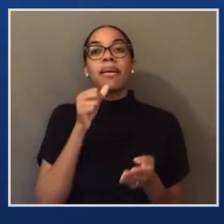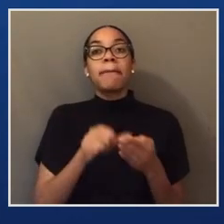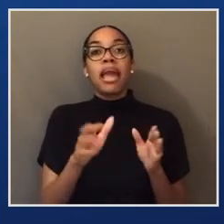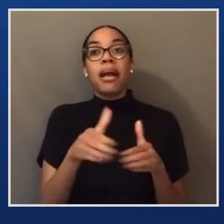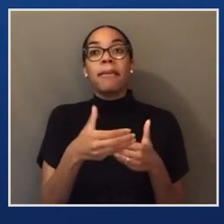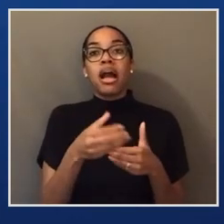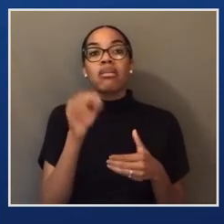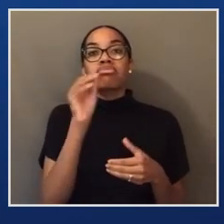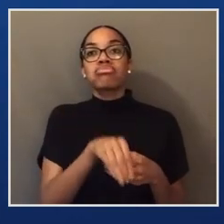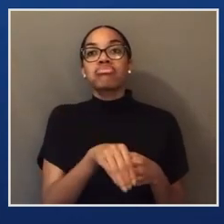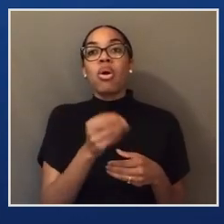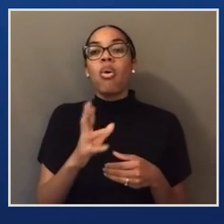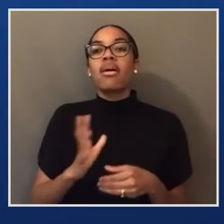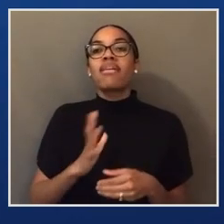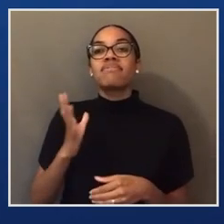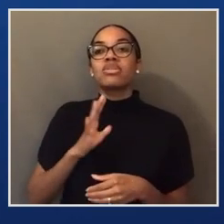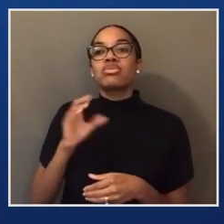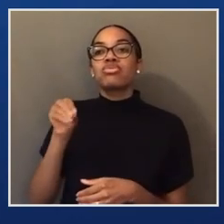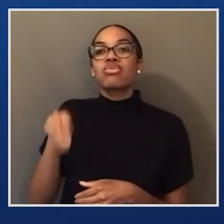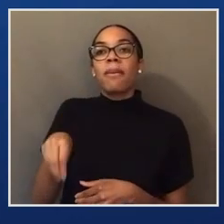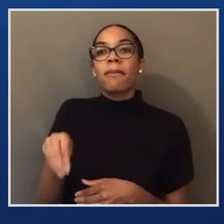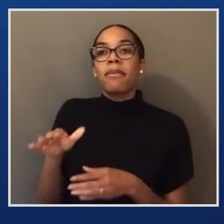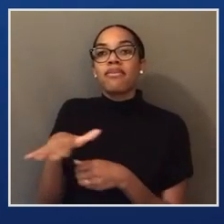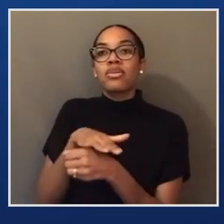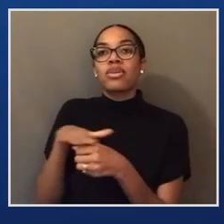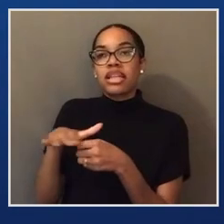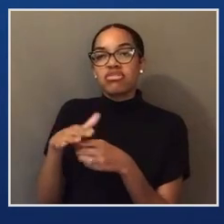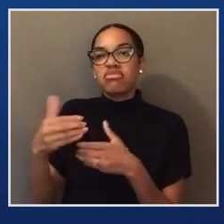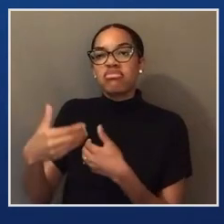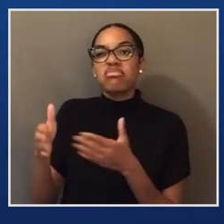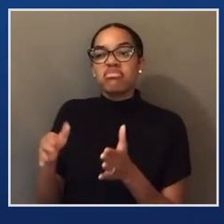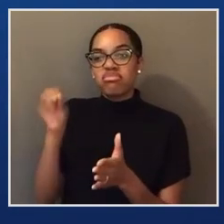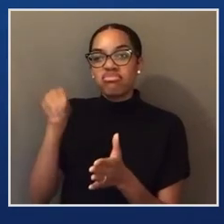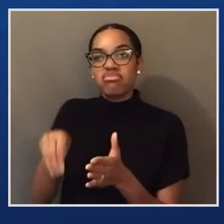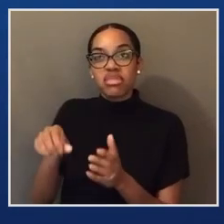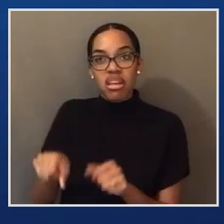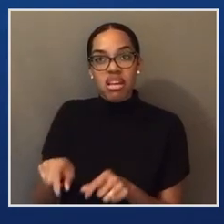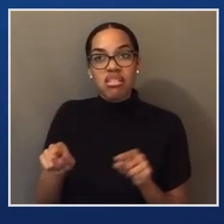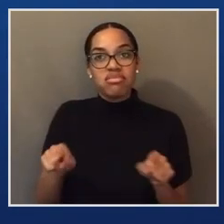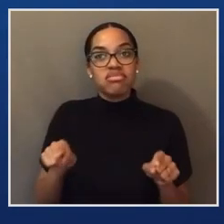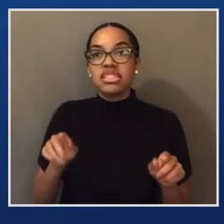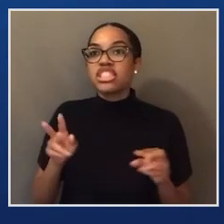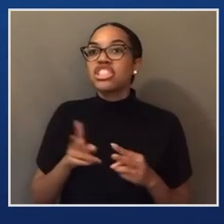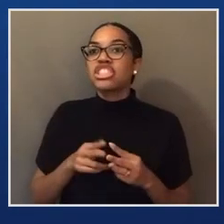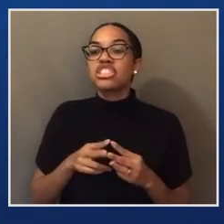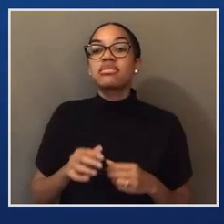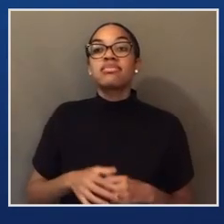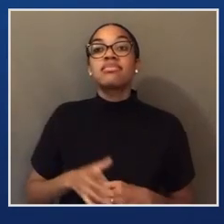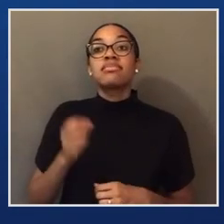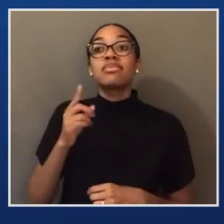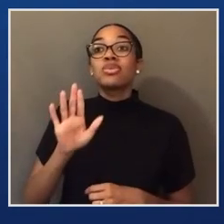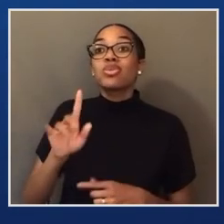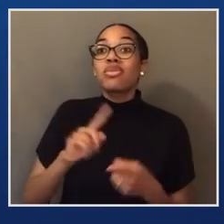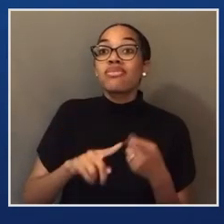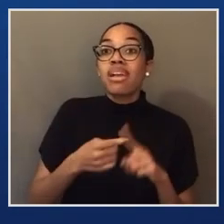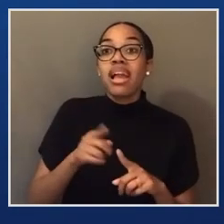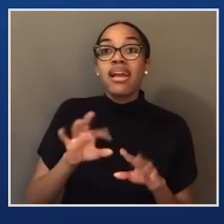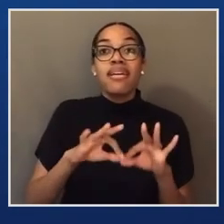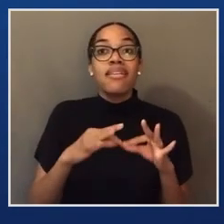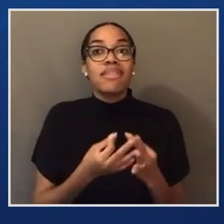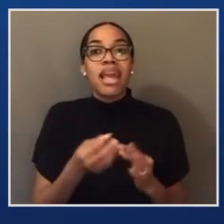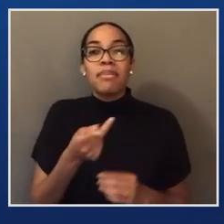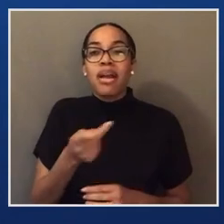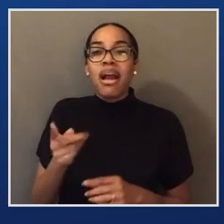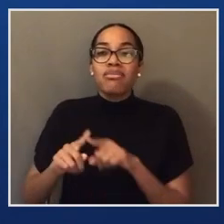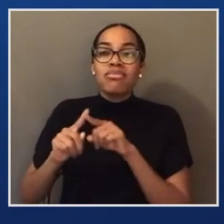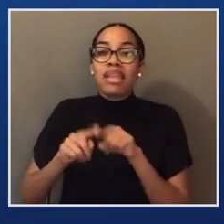location. Look, your friends and your family are counting on you to help move this country forward by exercising one of